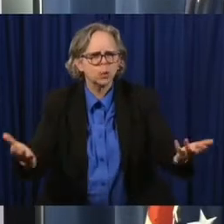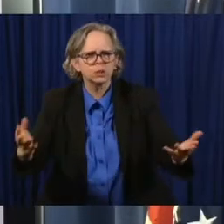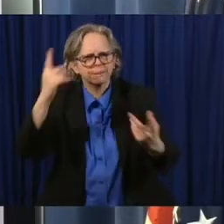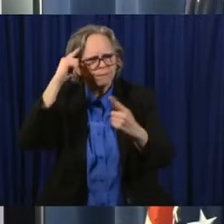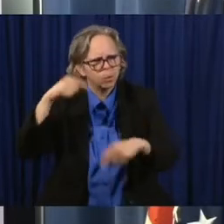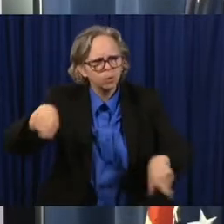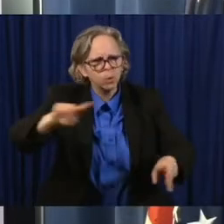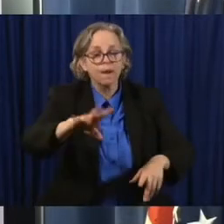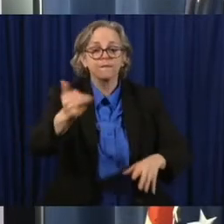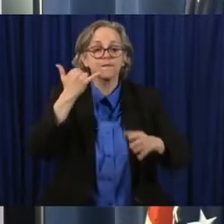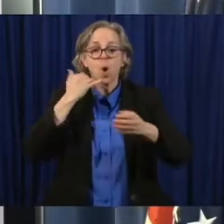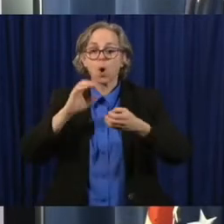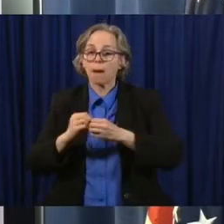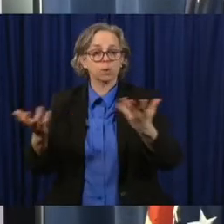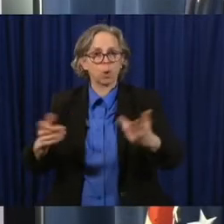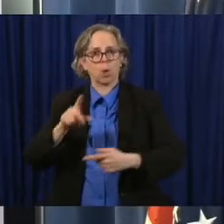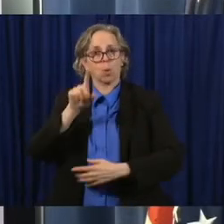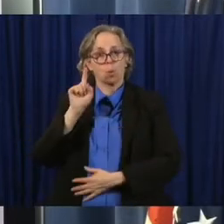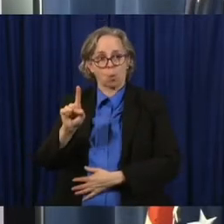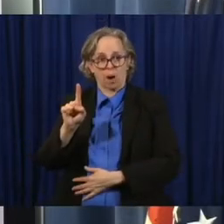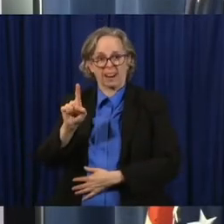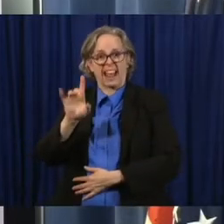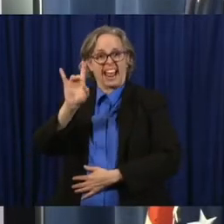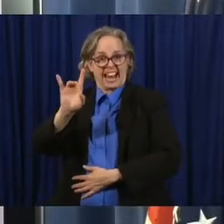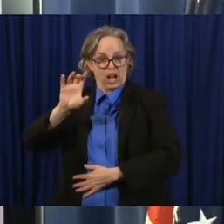line is